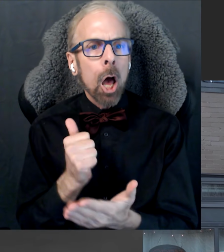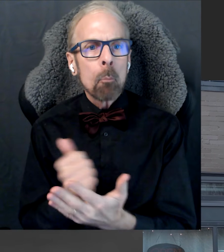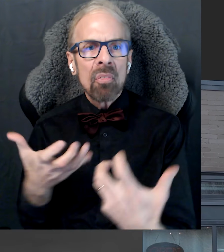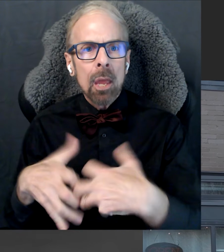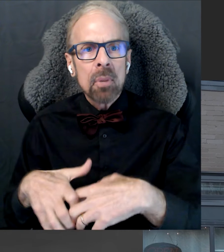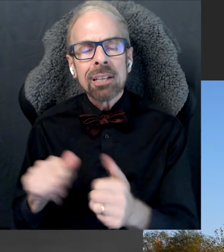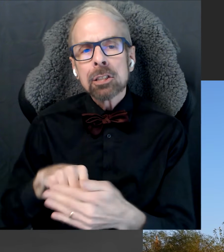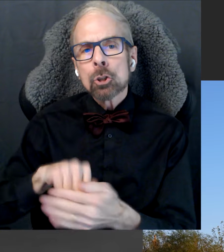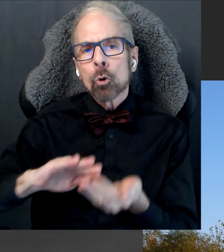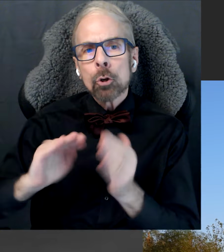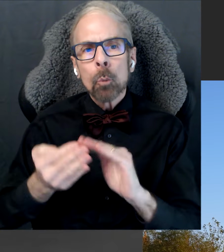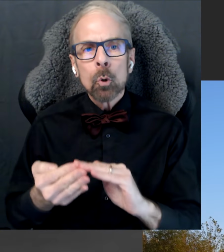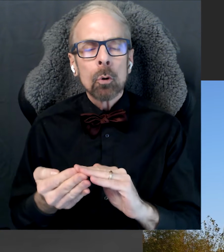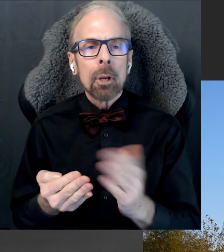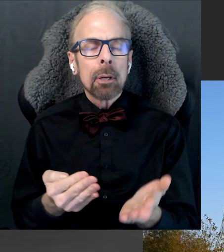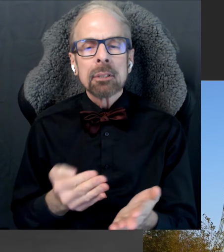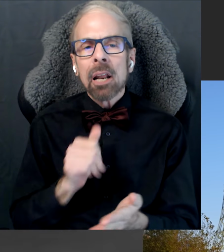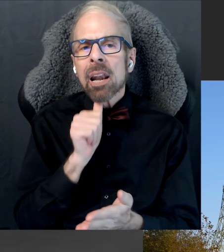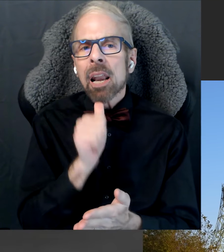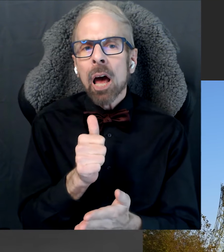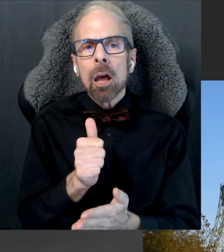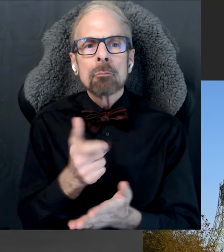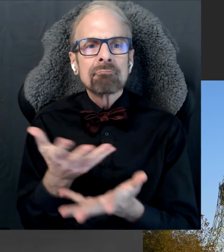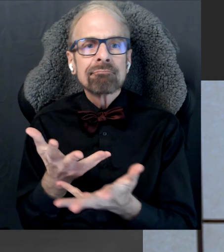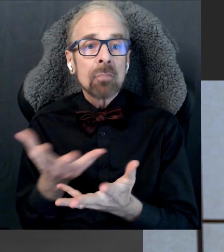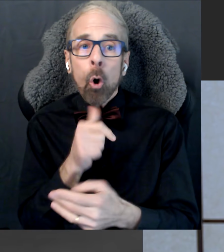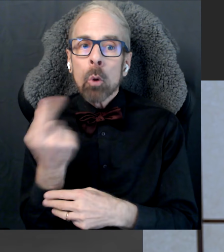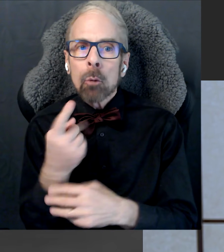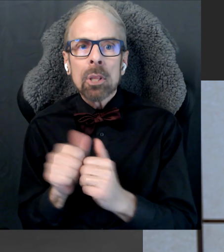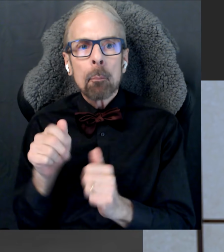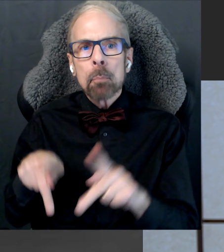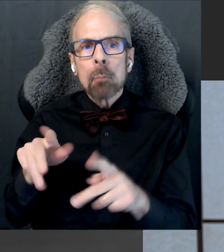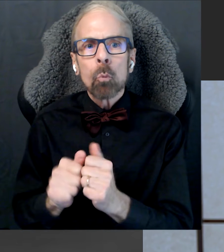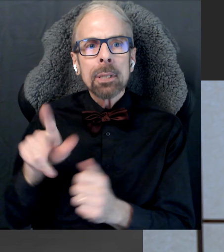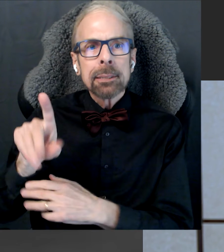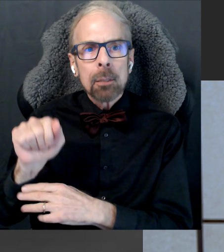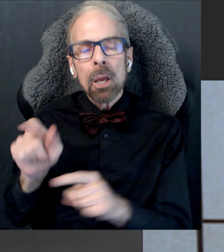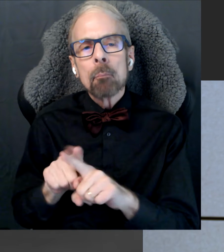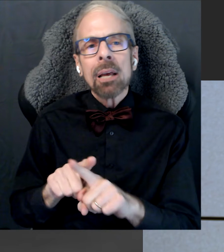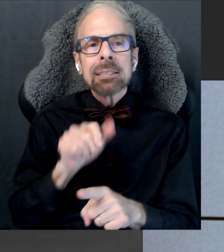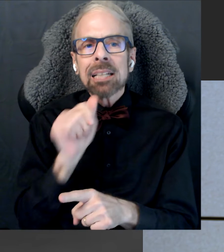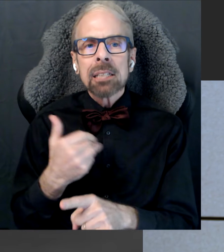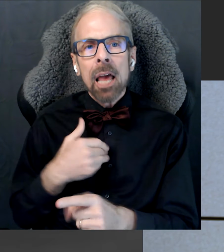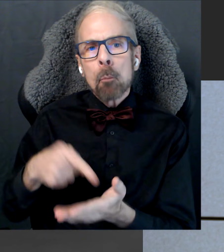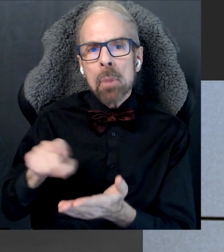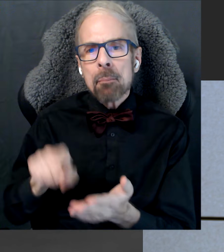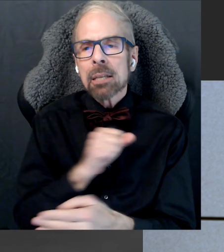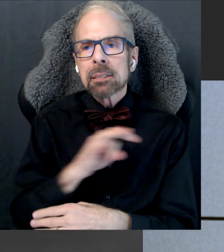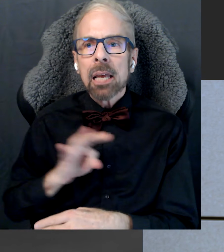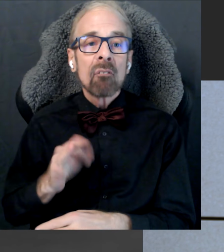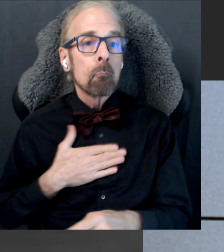into a community that isn't with people with disabilities and doesn't have paid staff. My name is